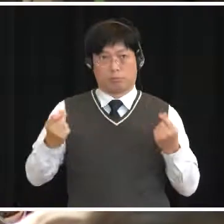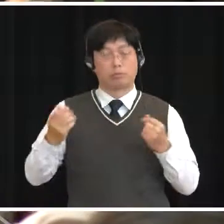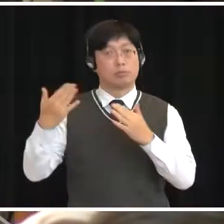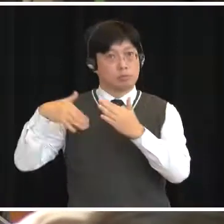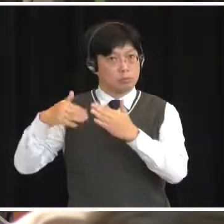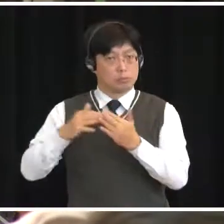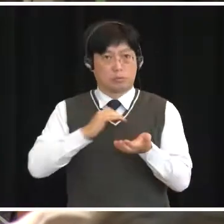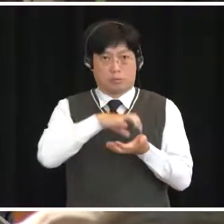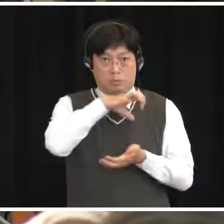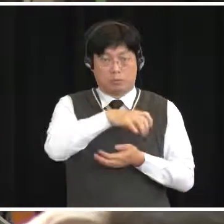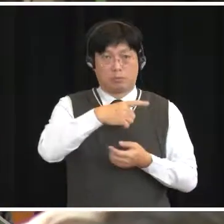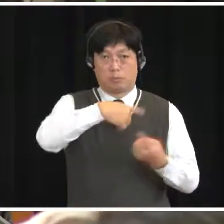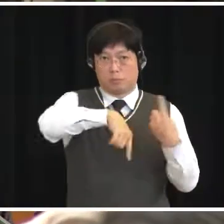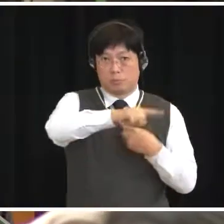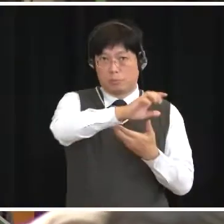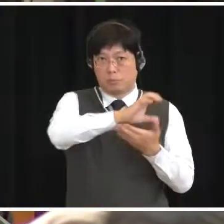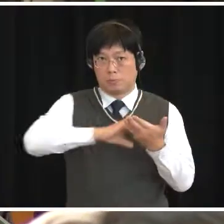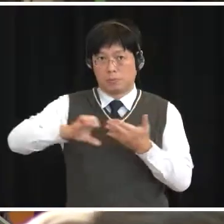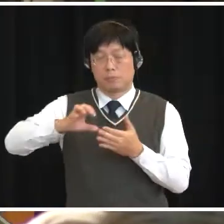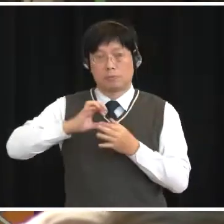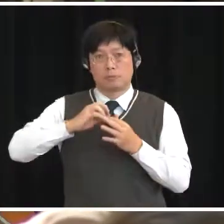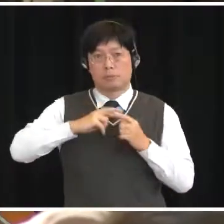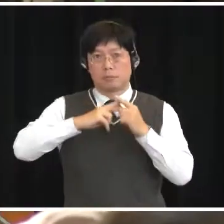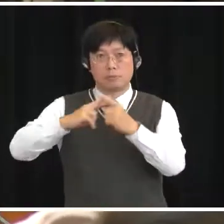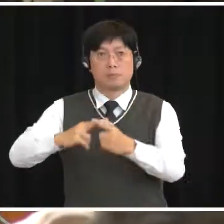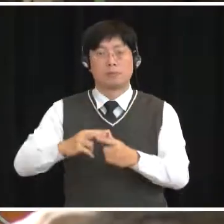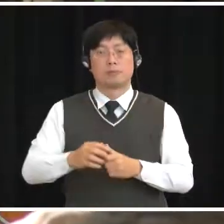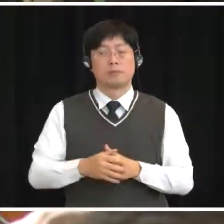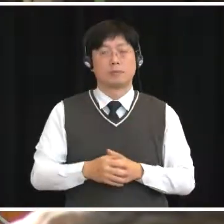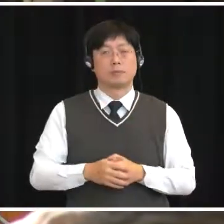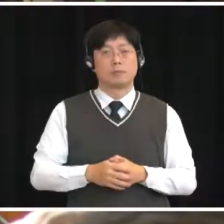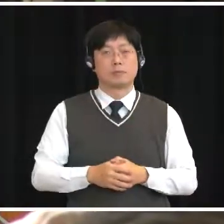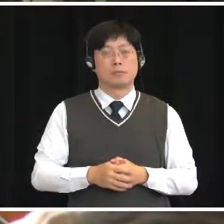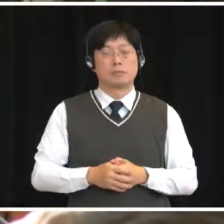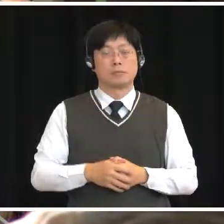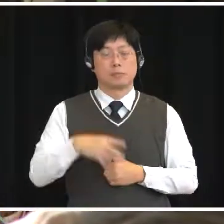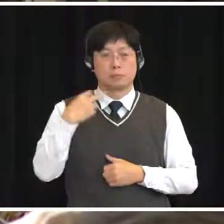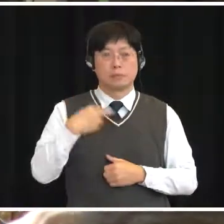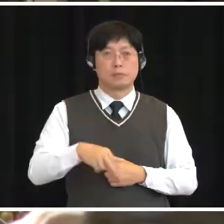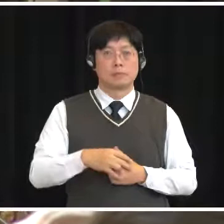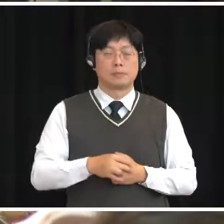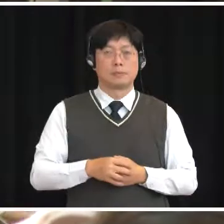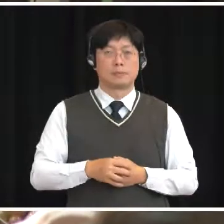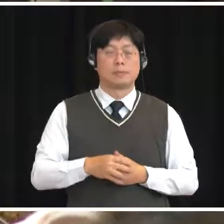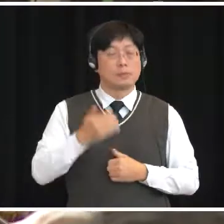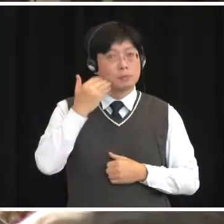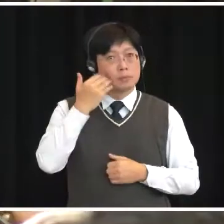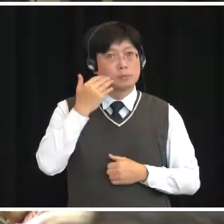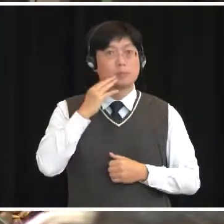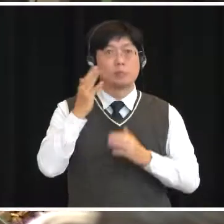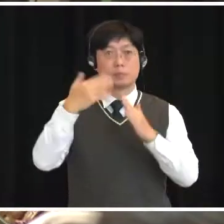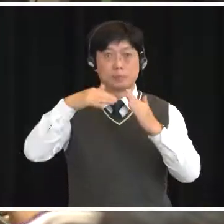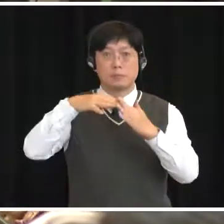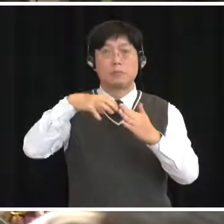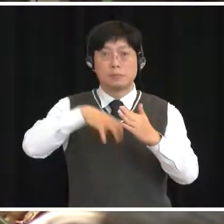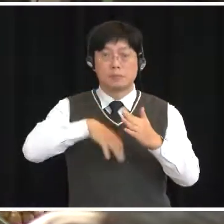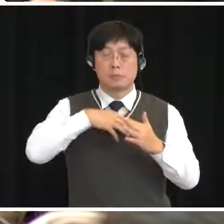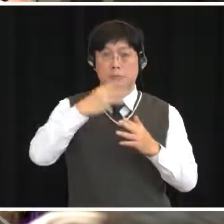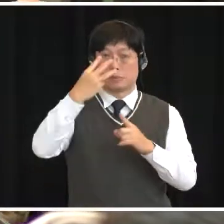At the MOHW, we are also working closely with schools to prevent